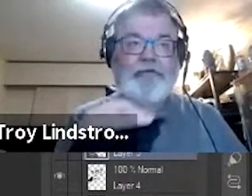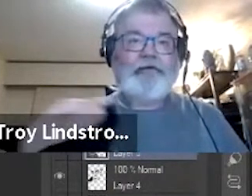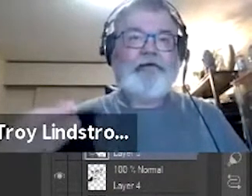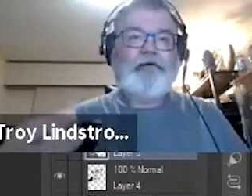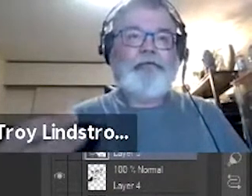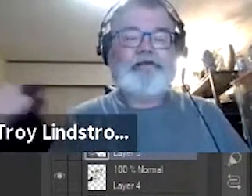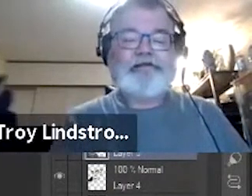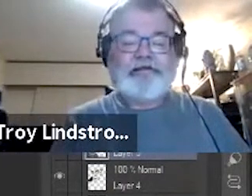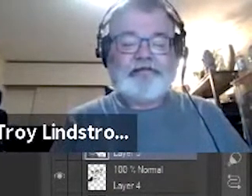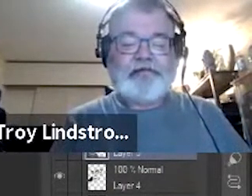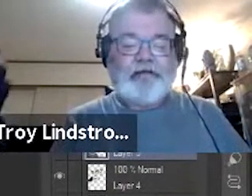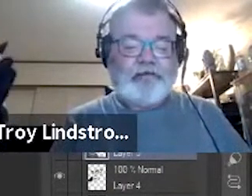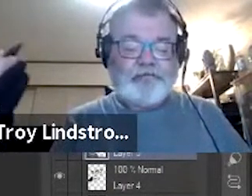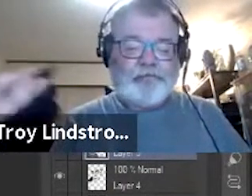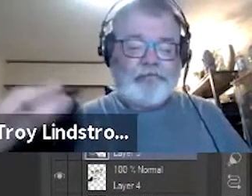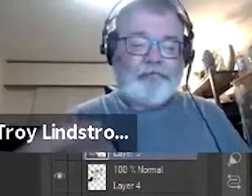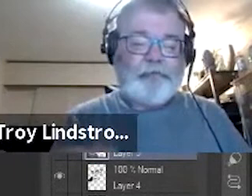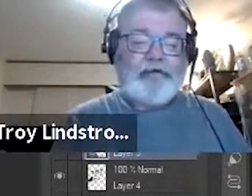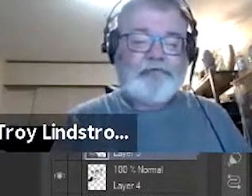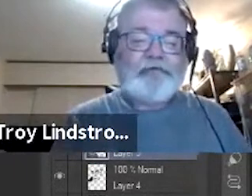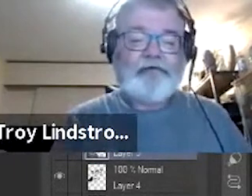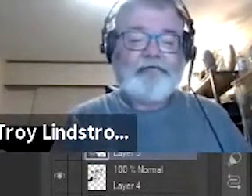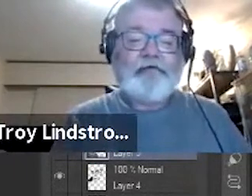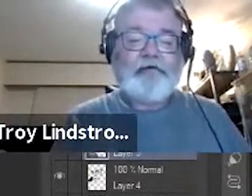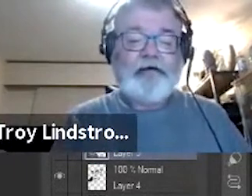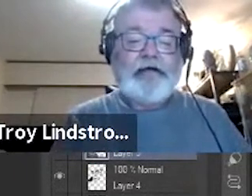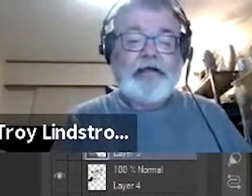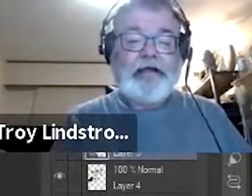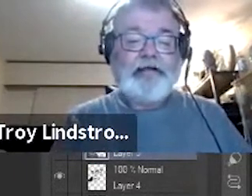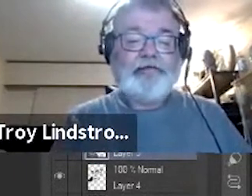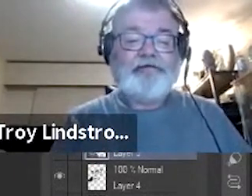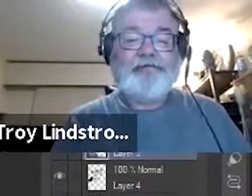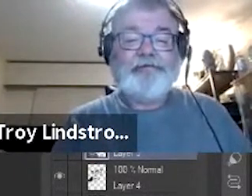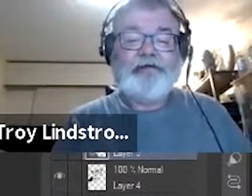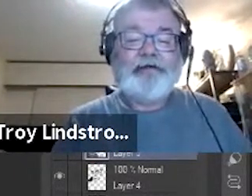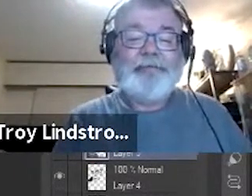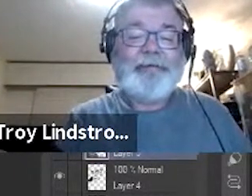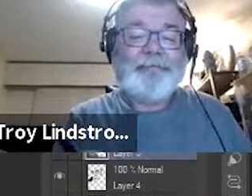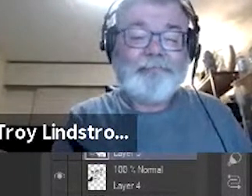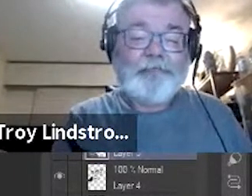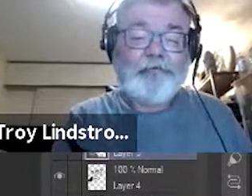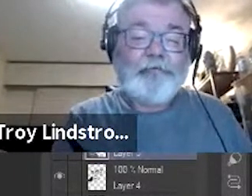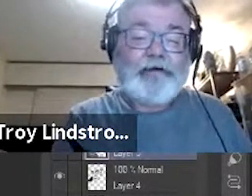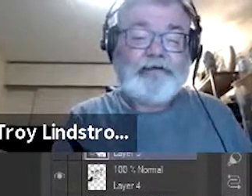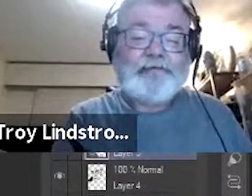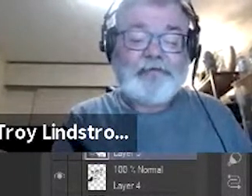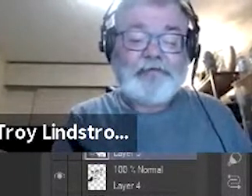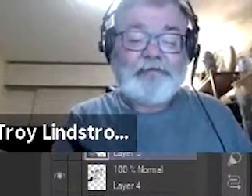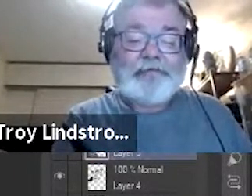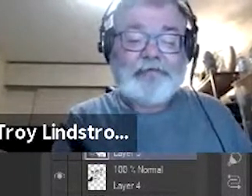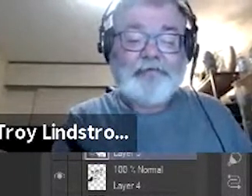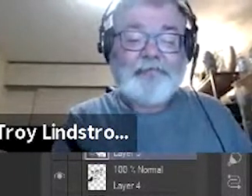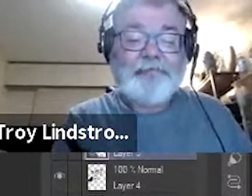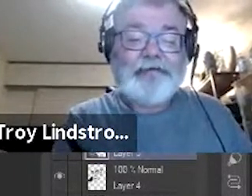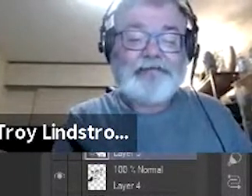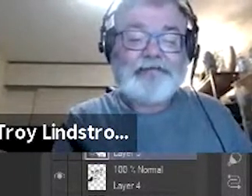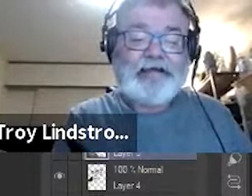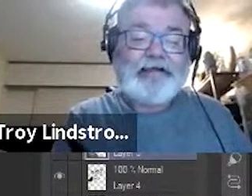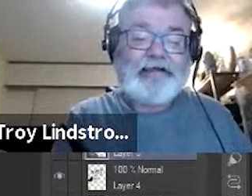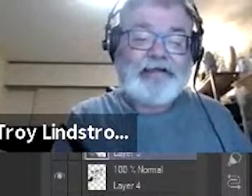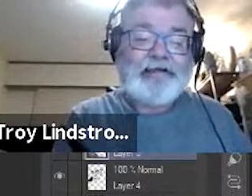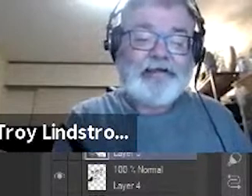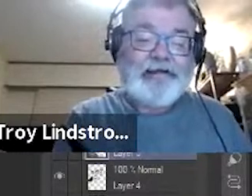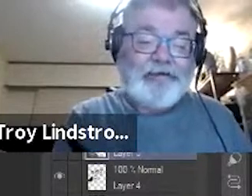in Washington State because she works for Microsoft, and she was going to come up for my exhibit,